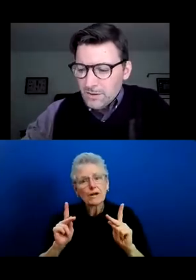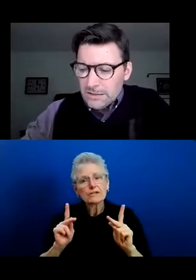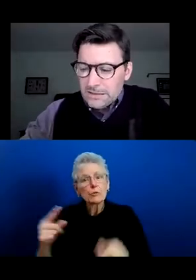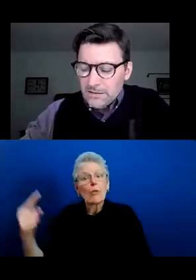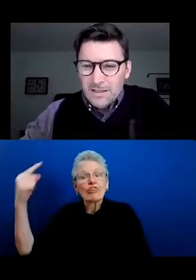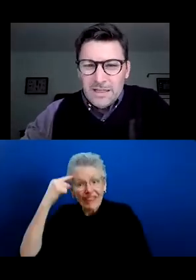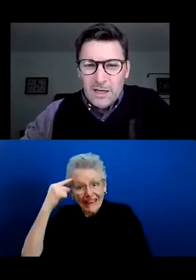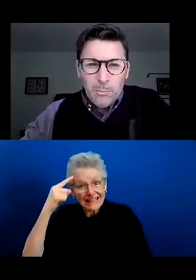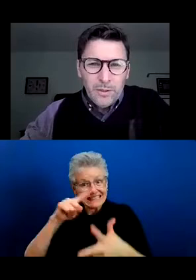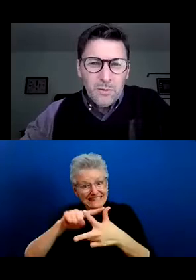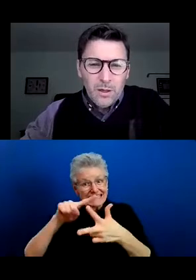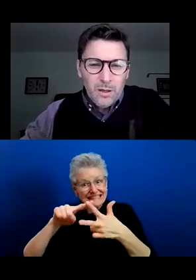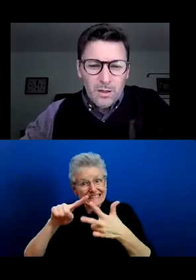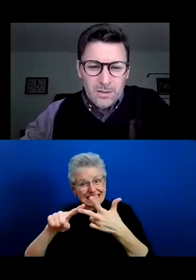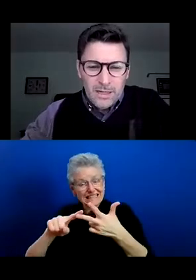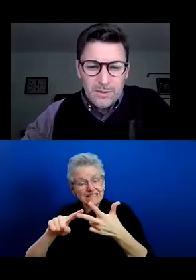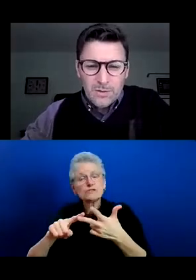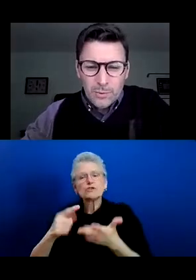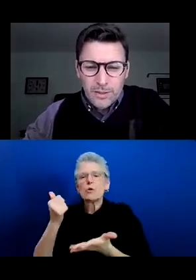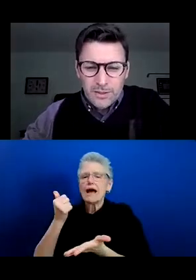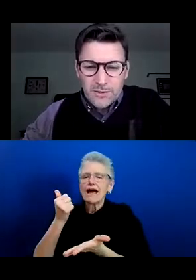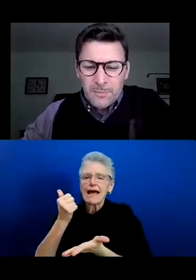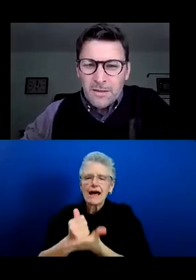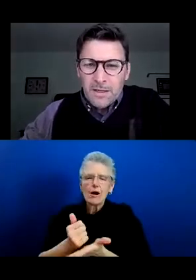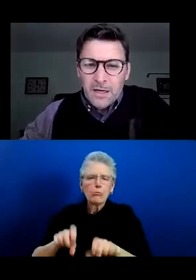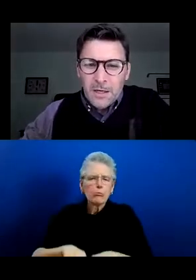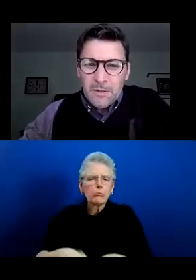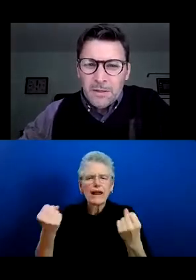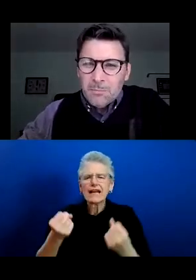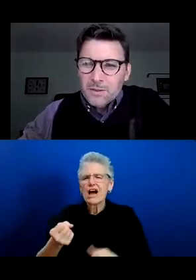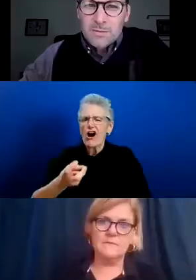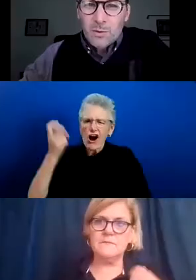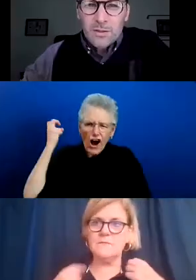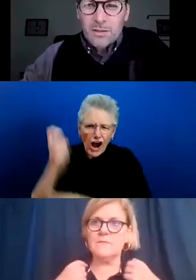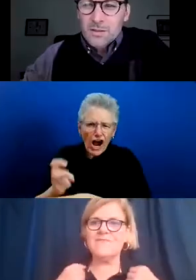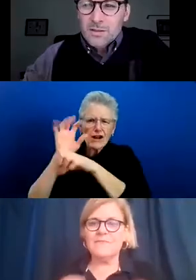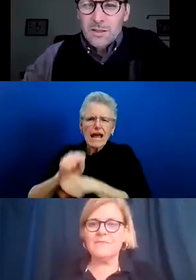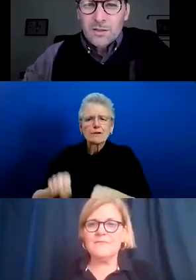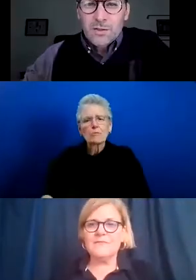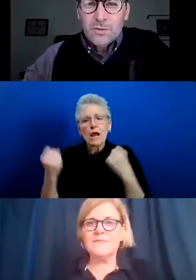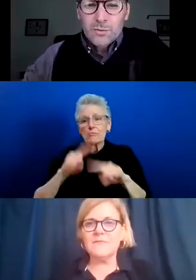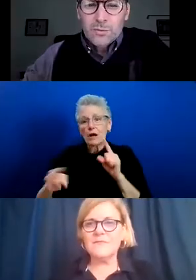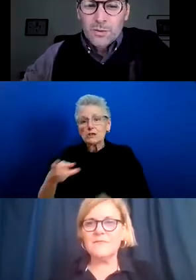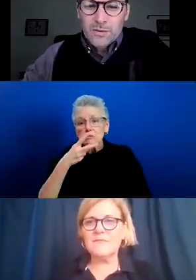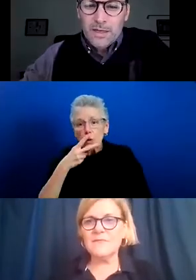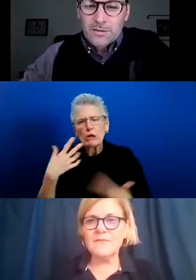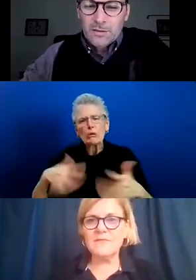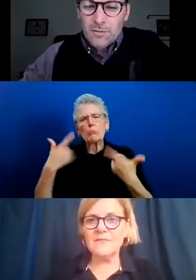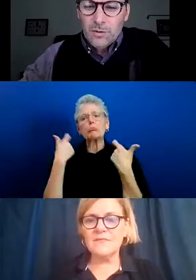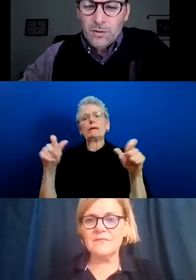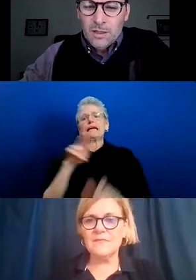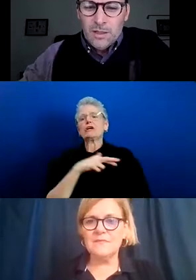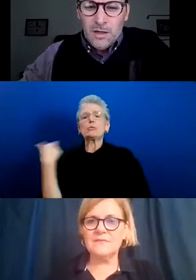perspective so that they can help break one of the hardest habits to break. But smoking is a huge risk